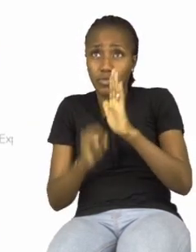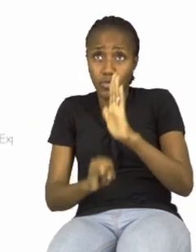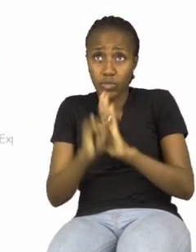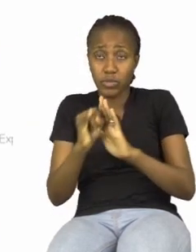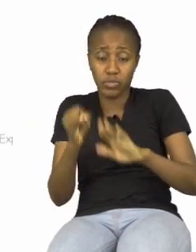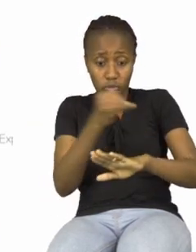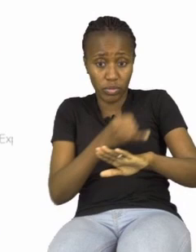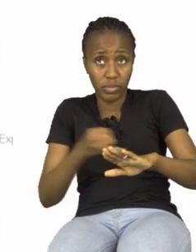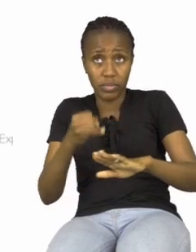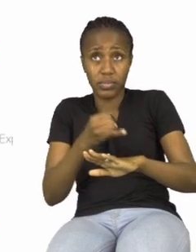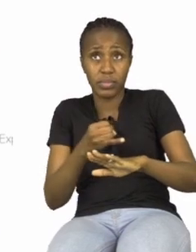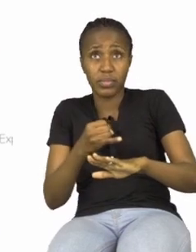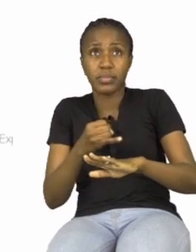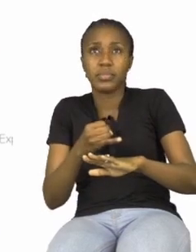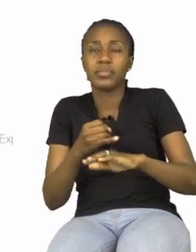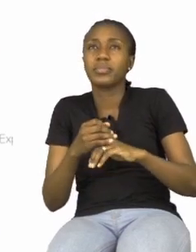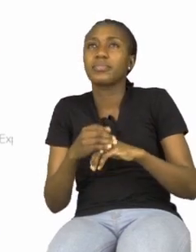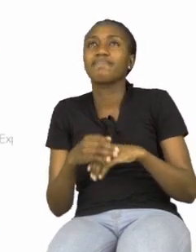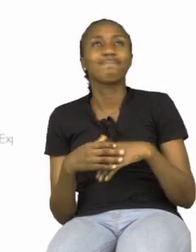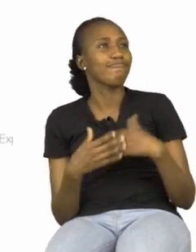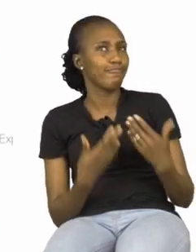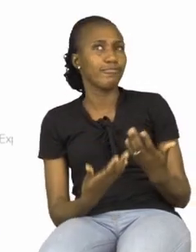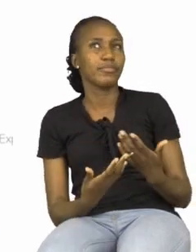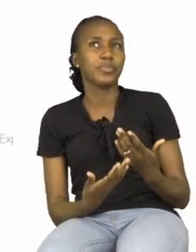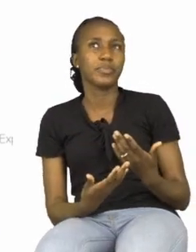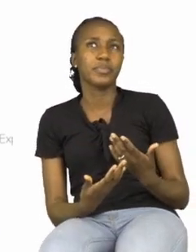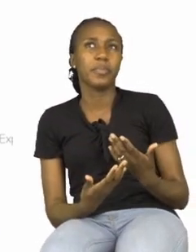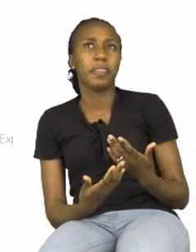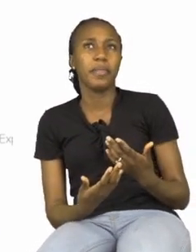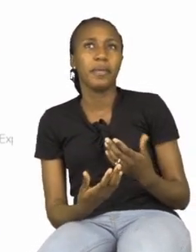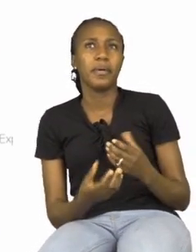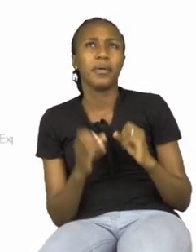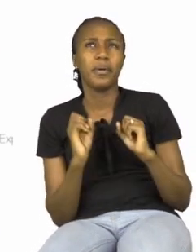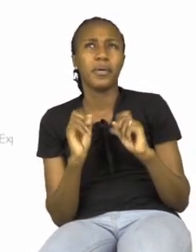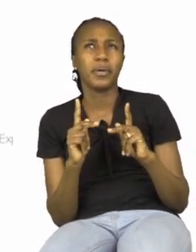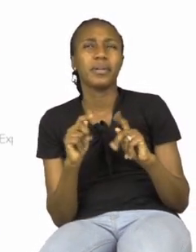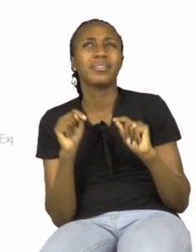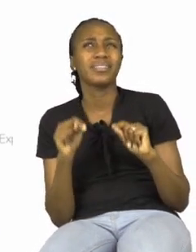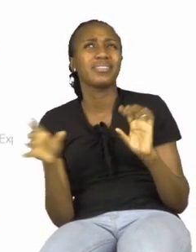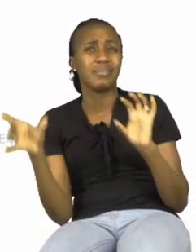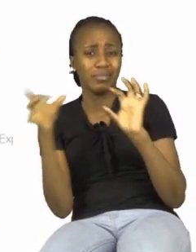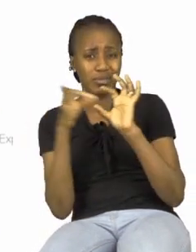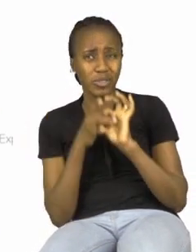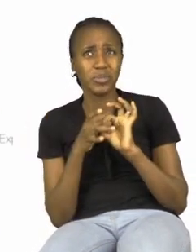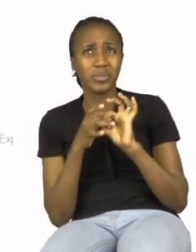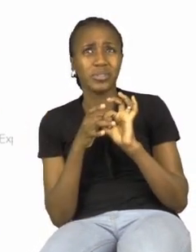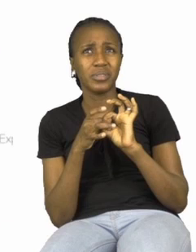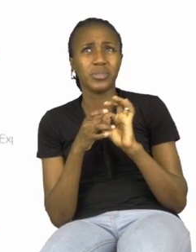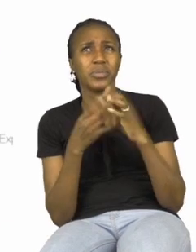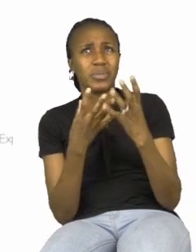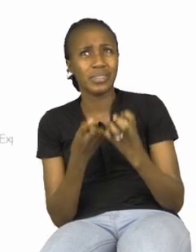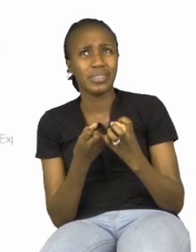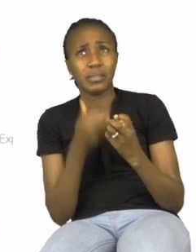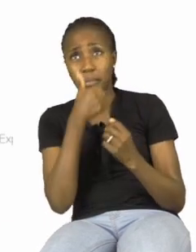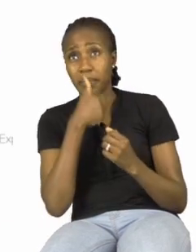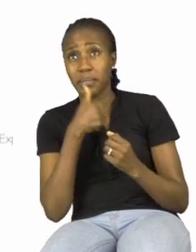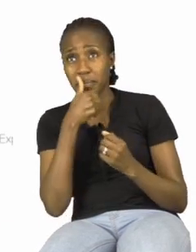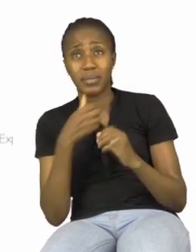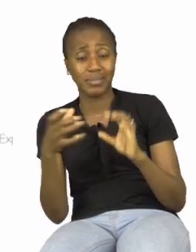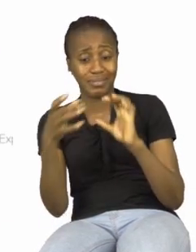for now, that's and what Mr. Graig, in terms of corporate Namibia, we do need corporate Namibia. You spoke